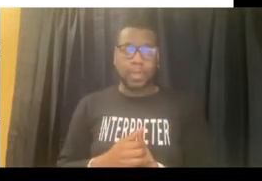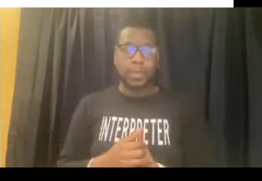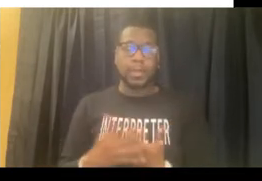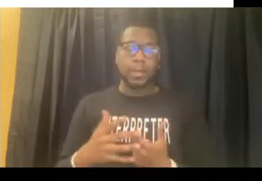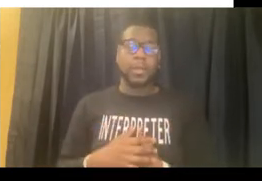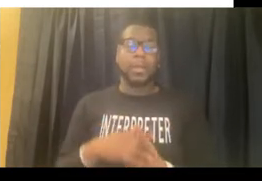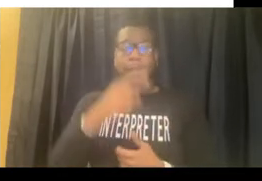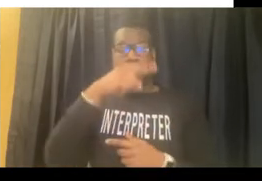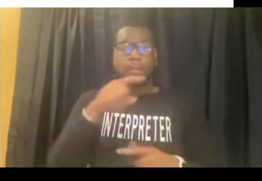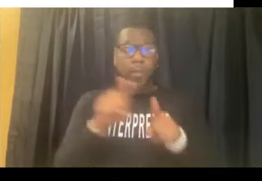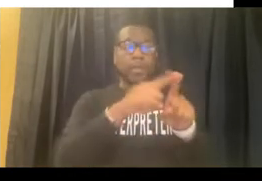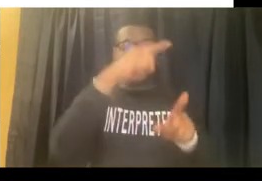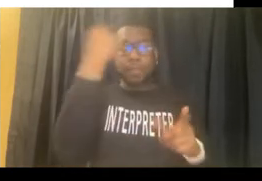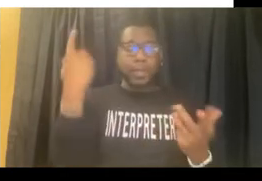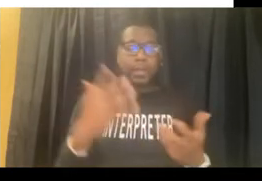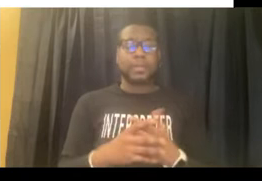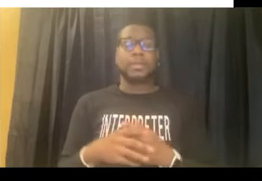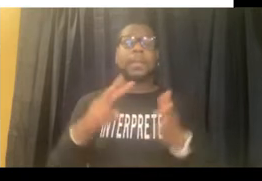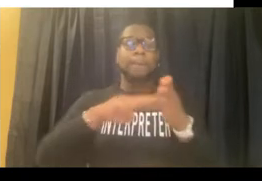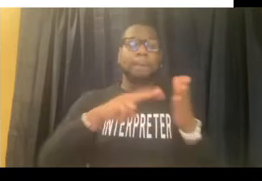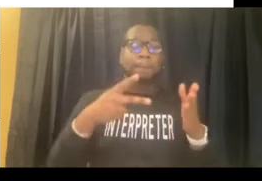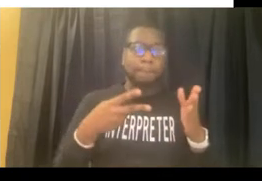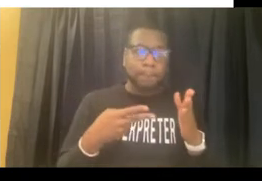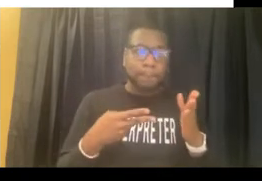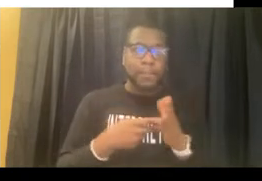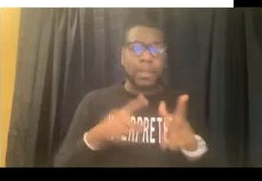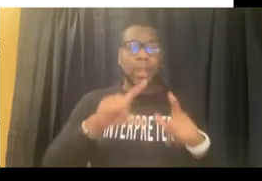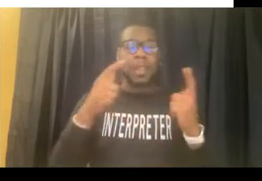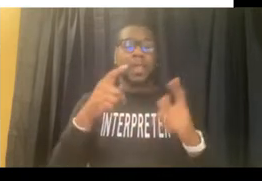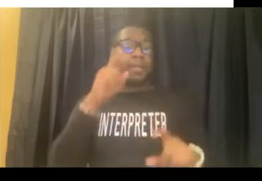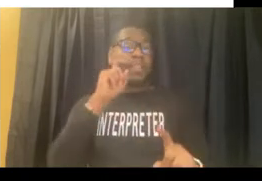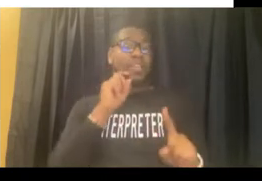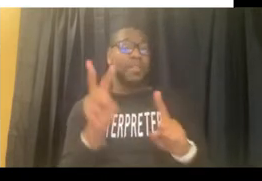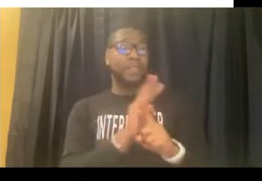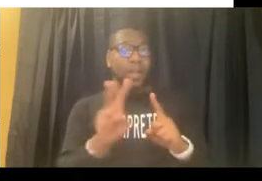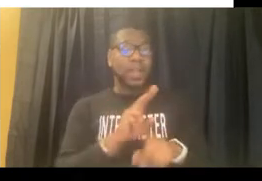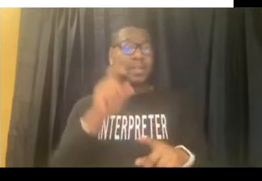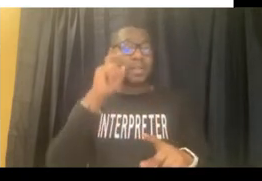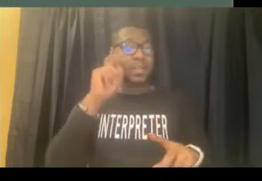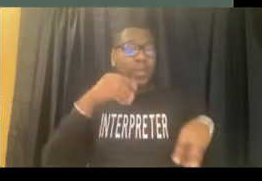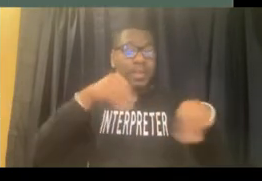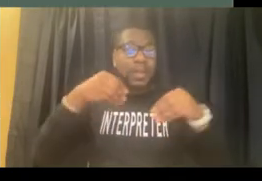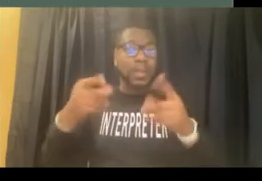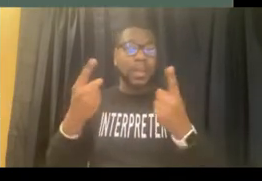Brown survivors, but a lot of support that is out there is not very catered to a Black and Brown